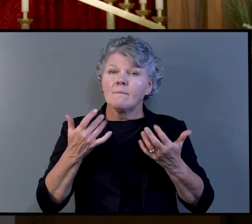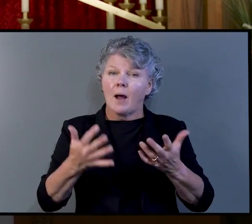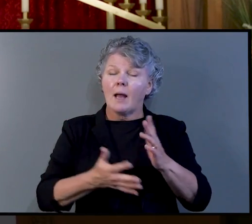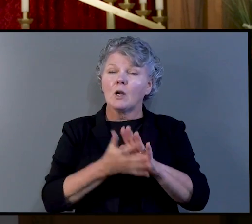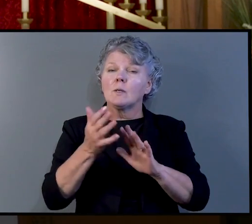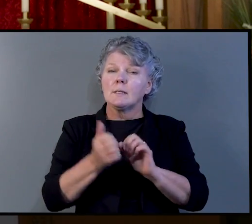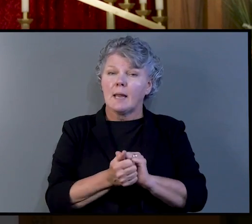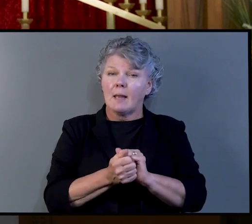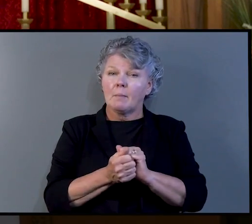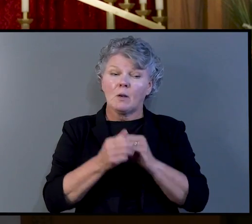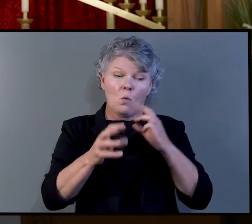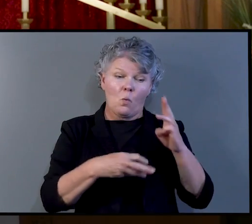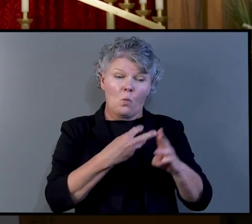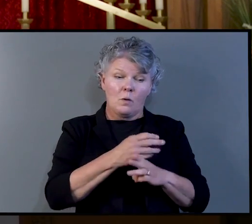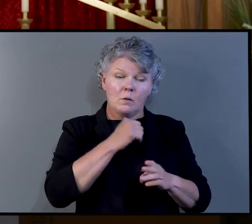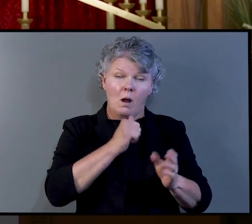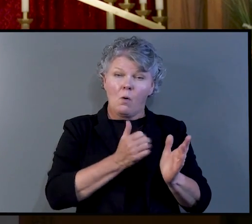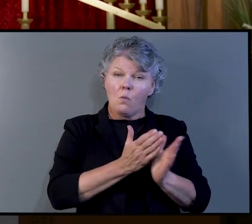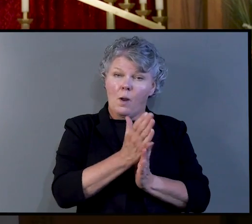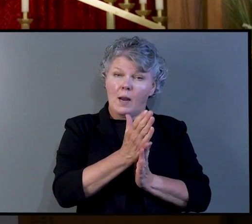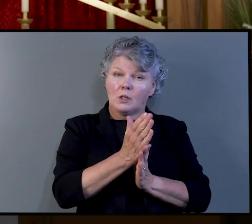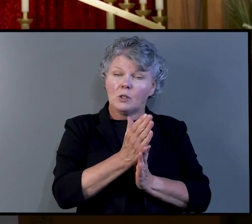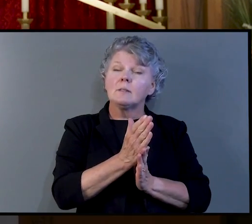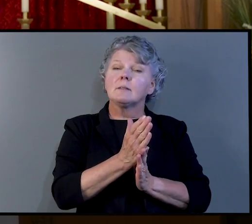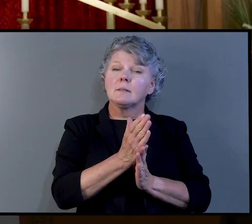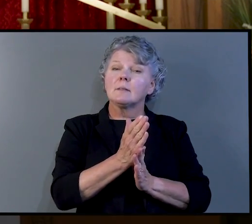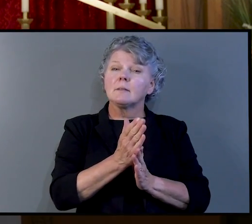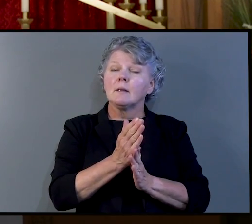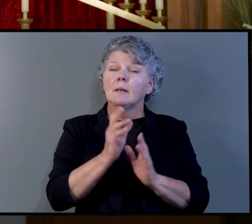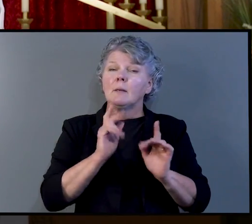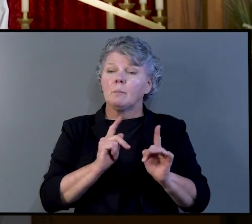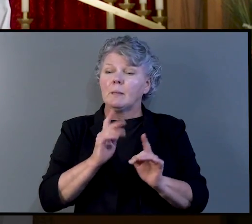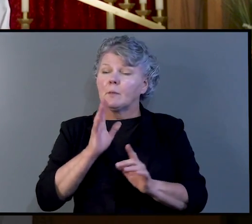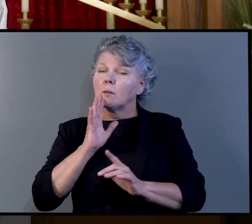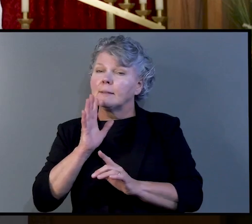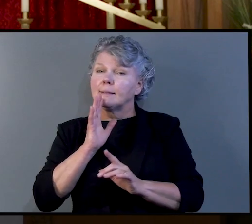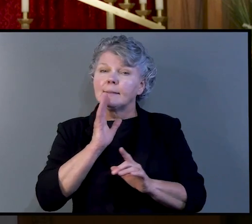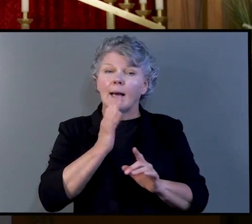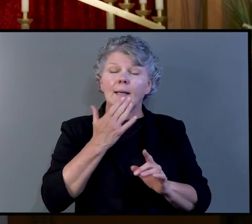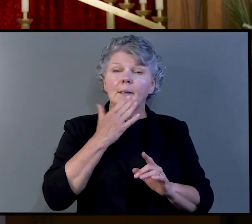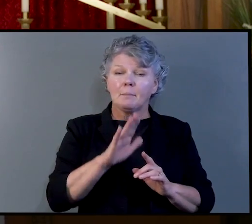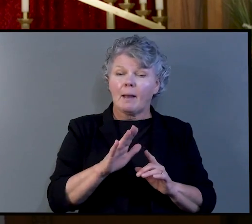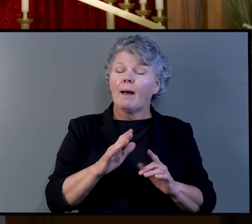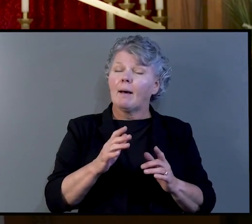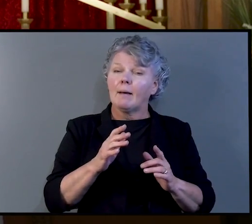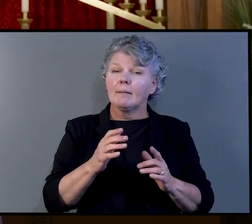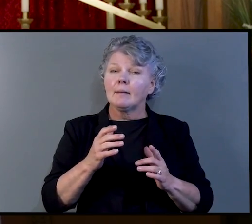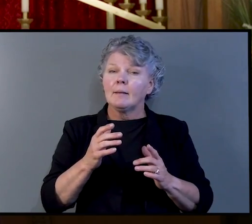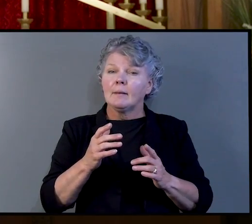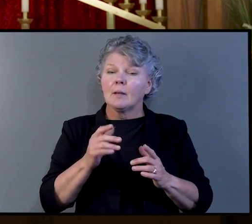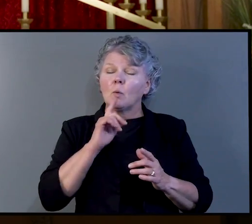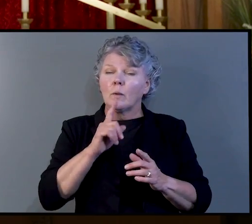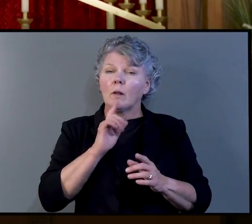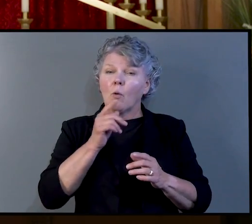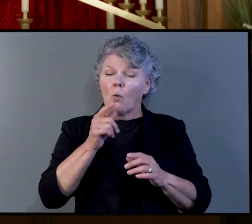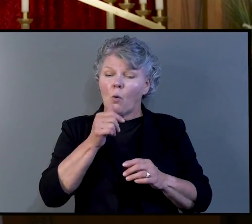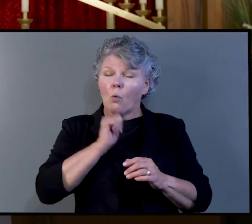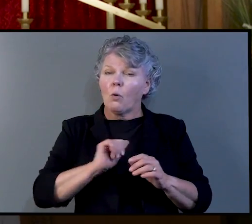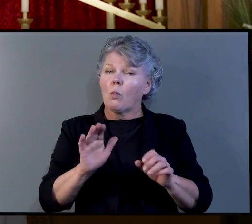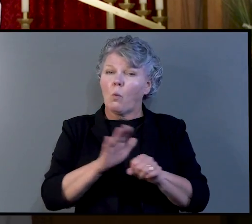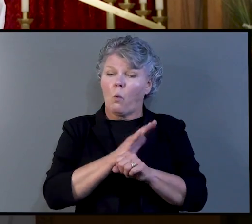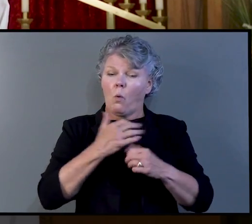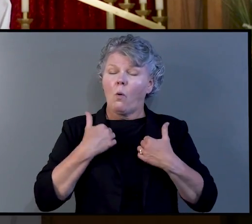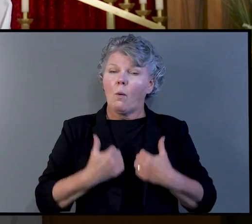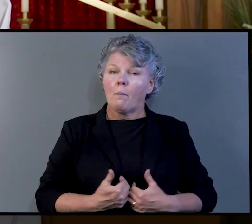a world of unrighteousness. The tongue is set among our members, staining the whole body, setting on fire the entire course of